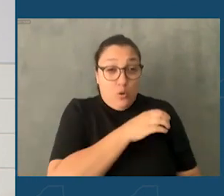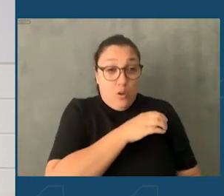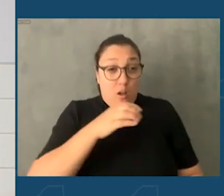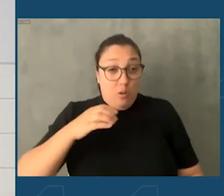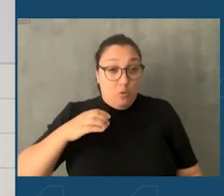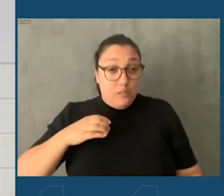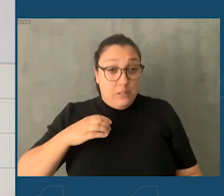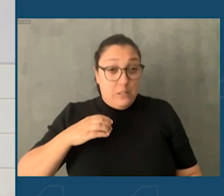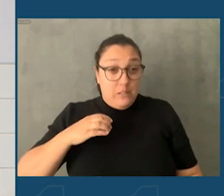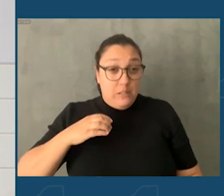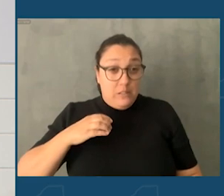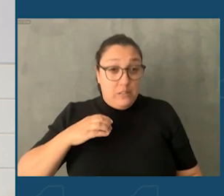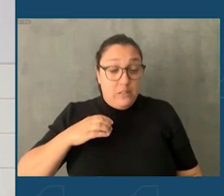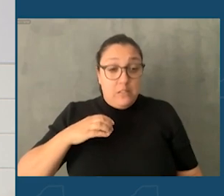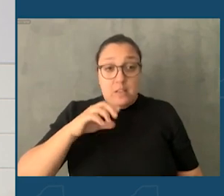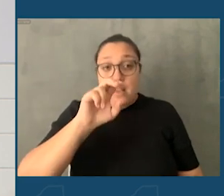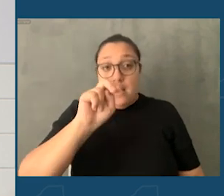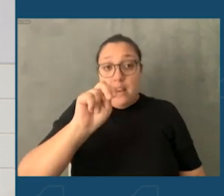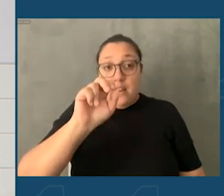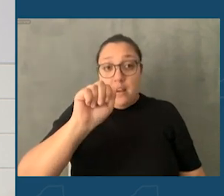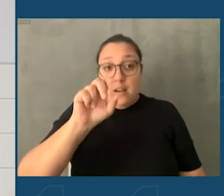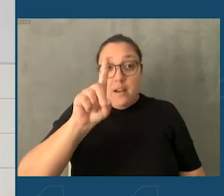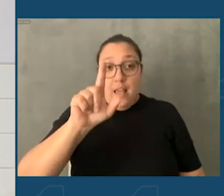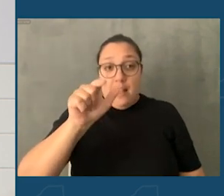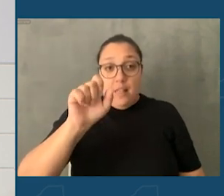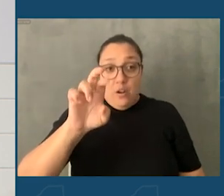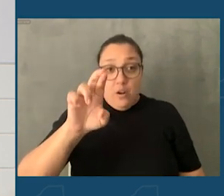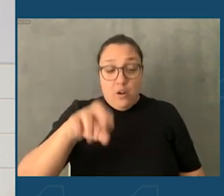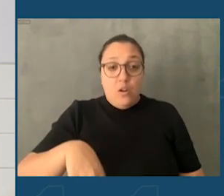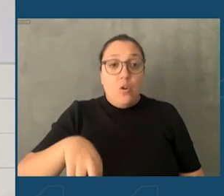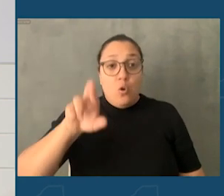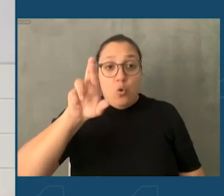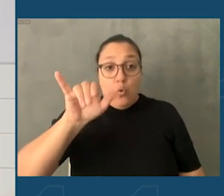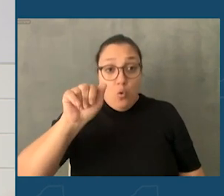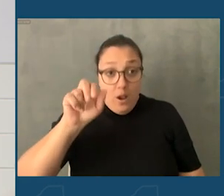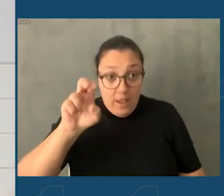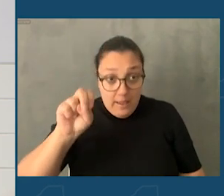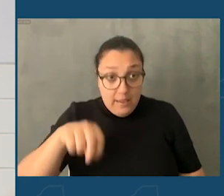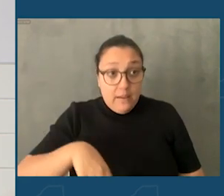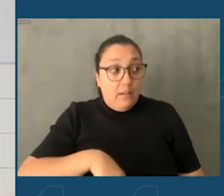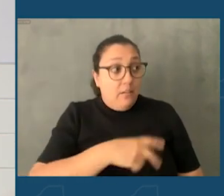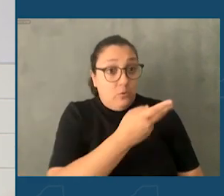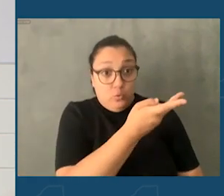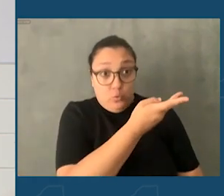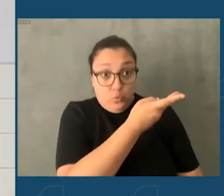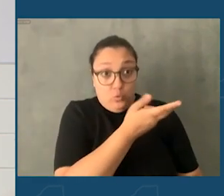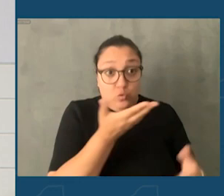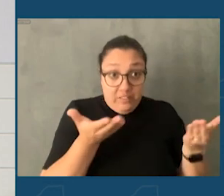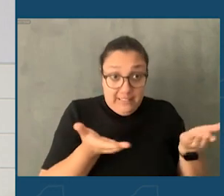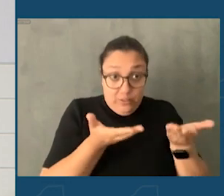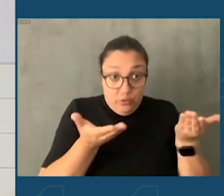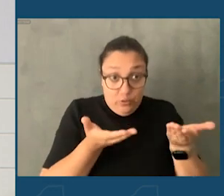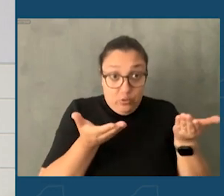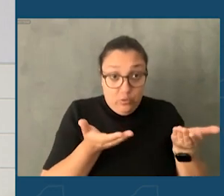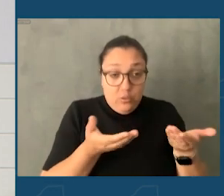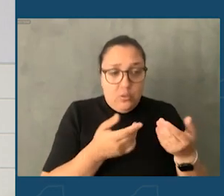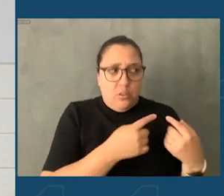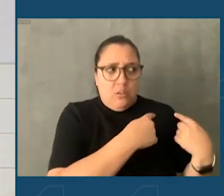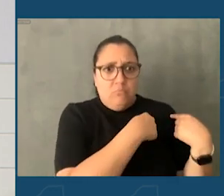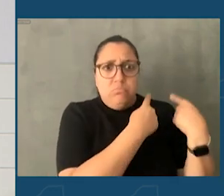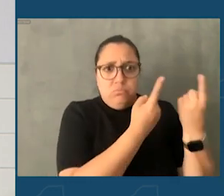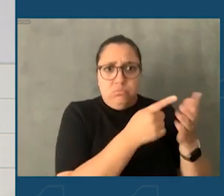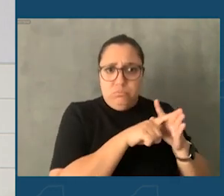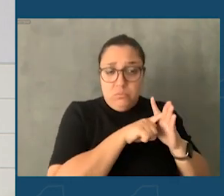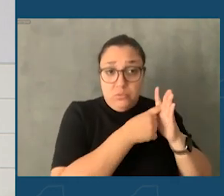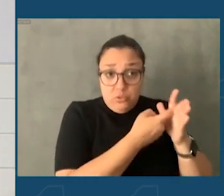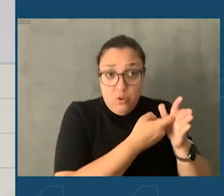Congressman Nadler and Congressman Ryan, who are both here. Congressman Nadler, from the beginning of this crisis and